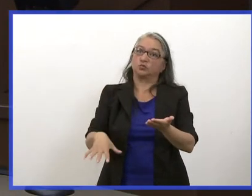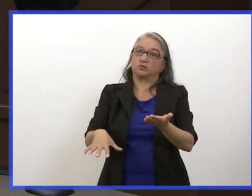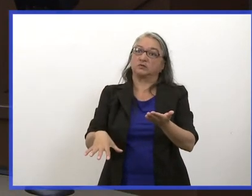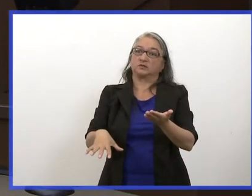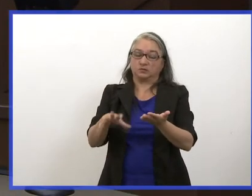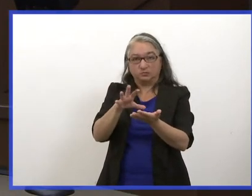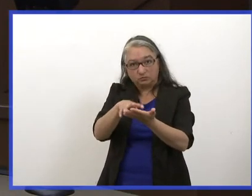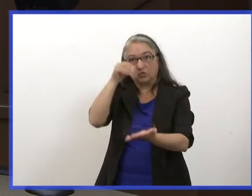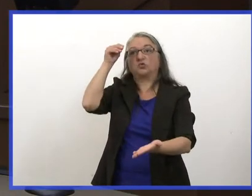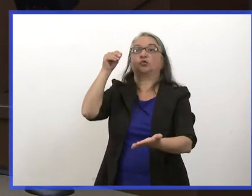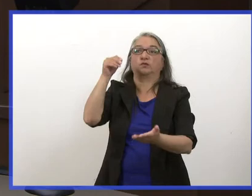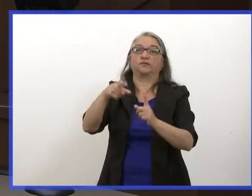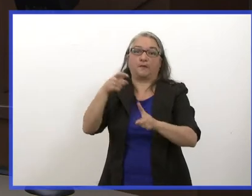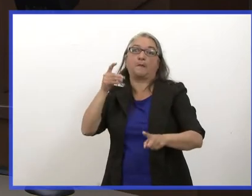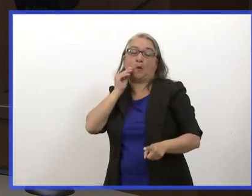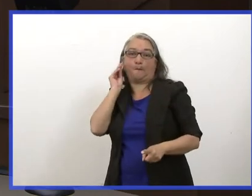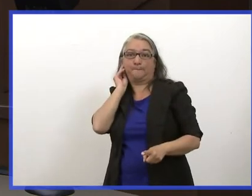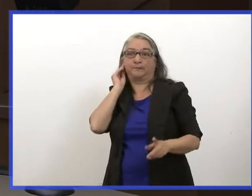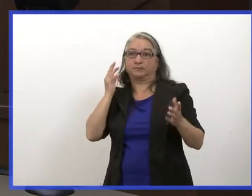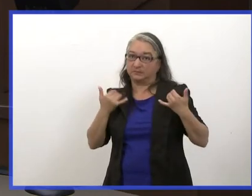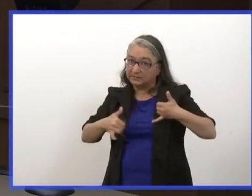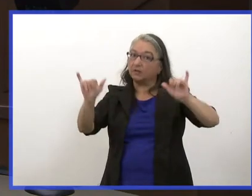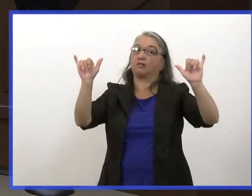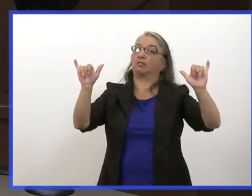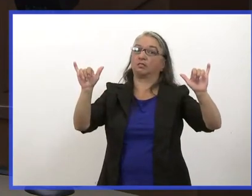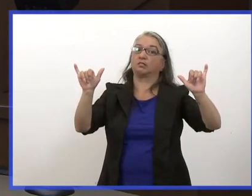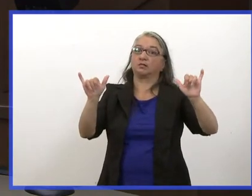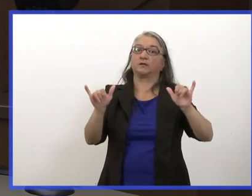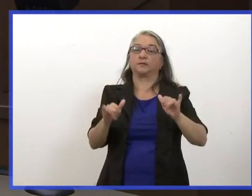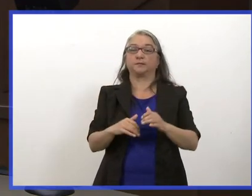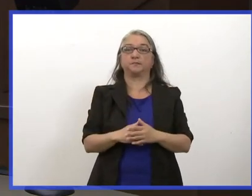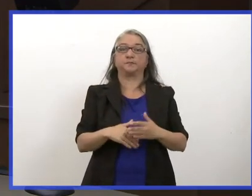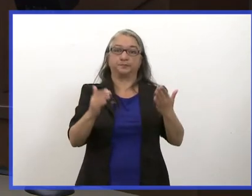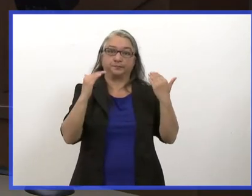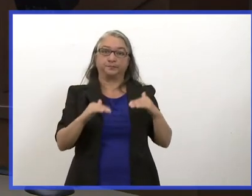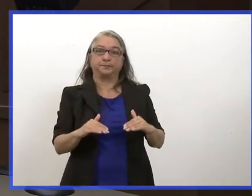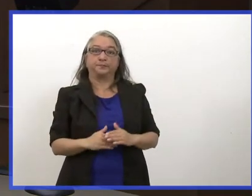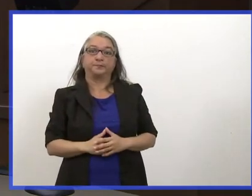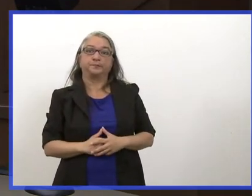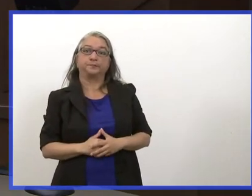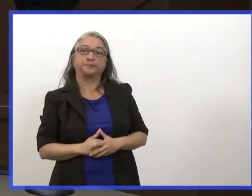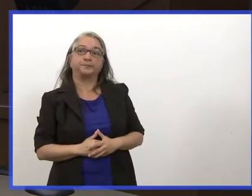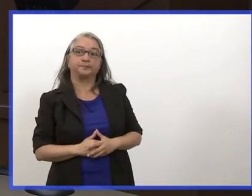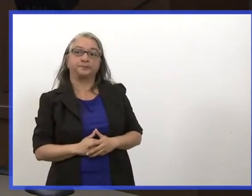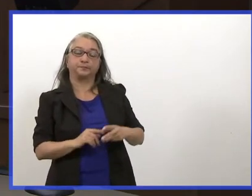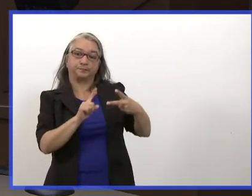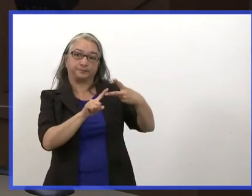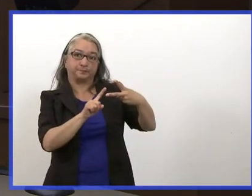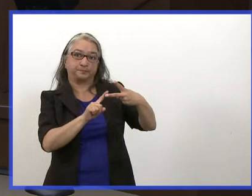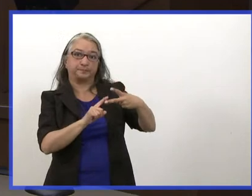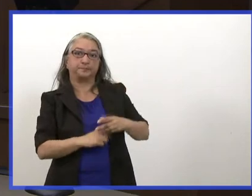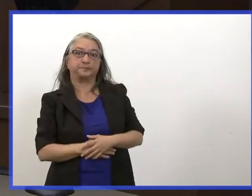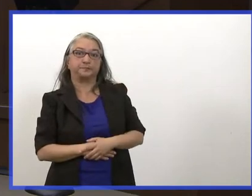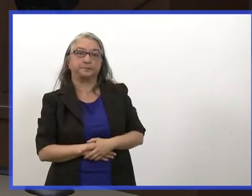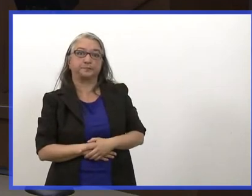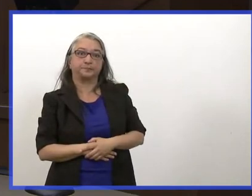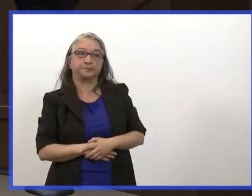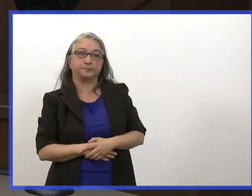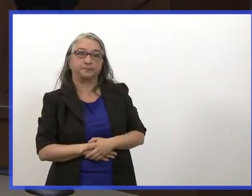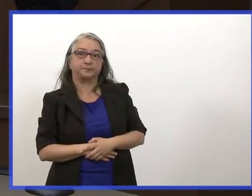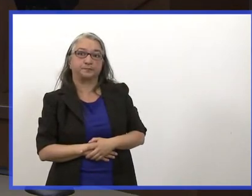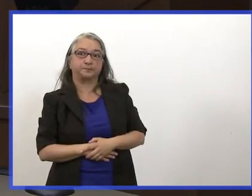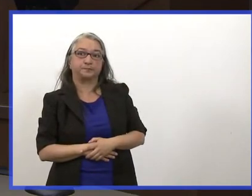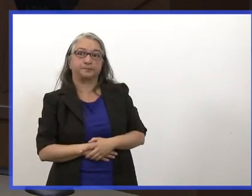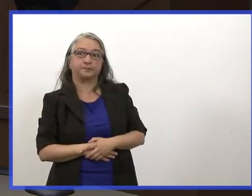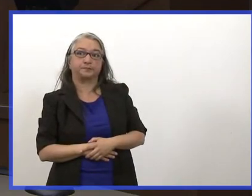Thank you. And I realize this might be looking a little too far ahead on a day like today, but other provinces are aiming for a summer with a lot